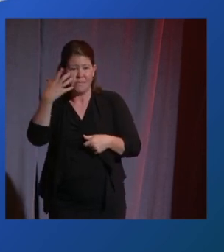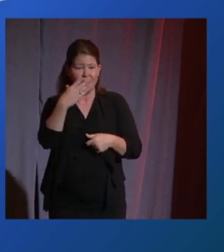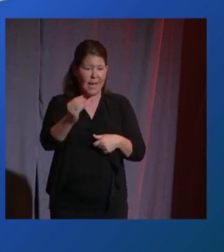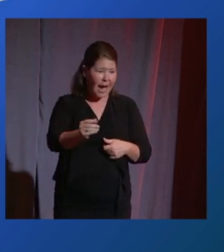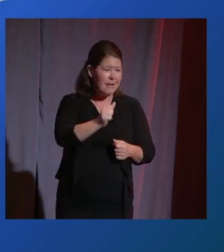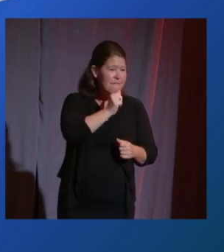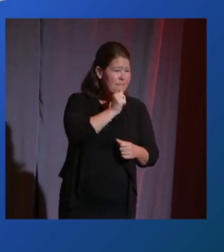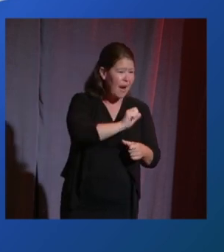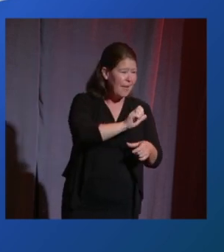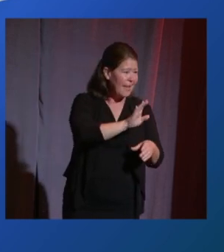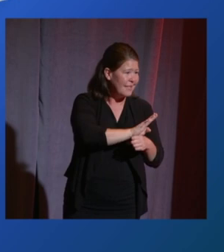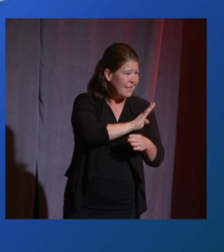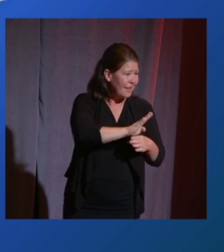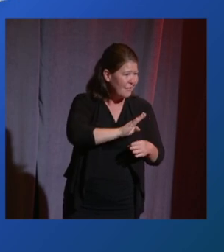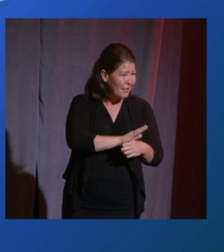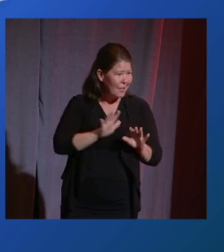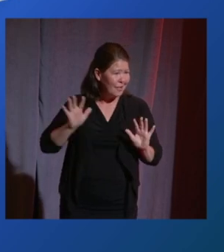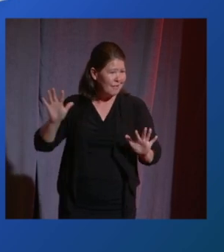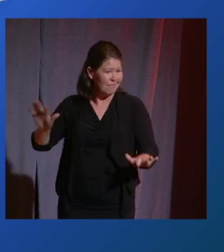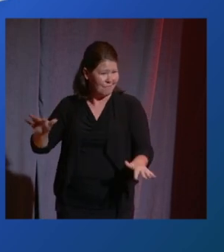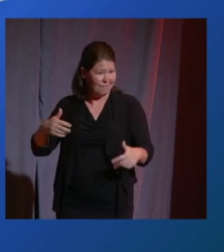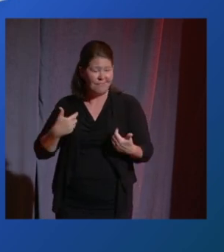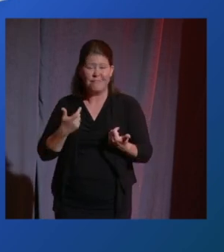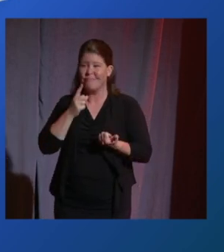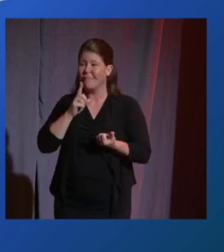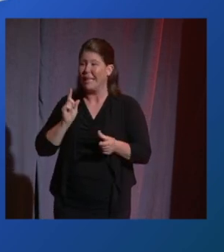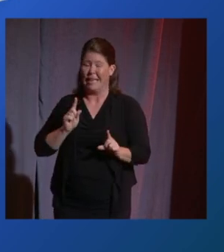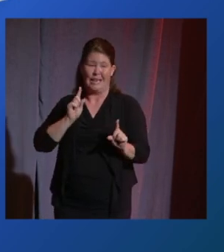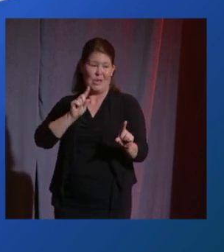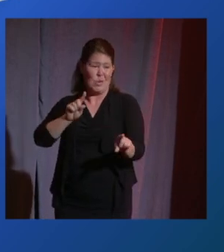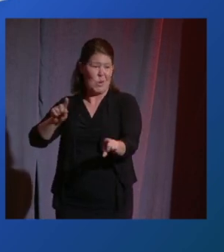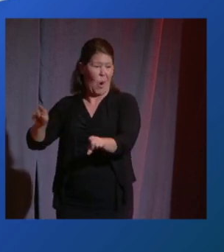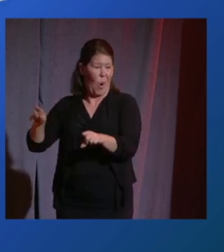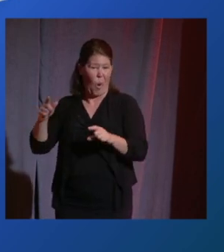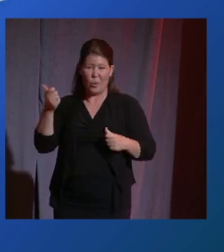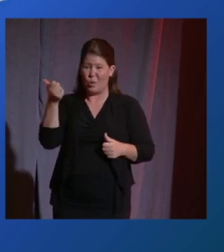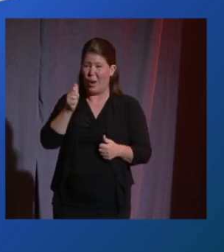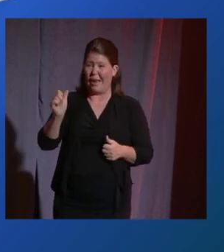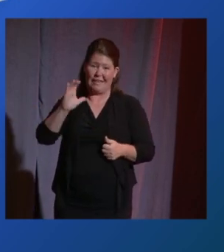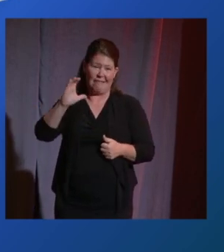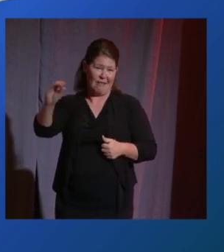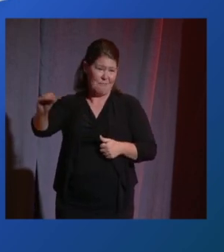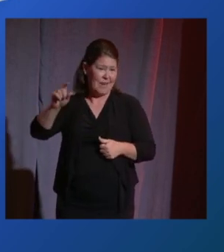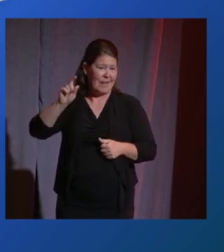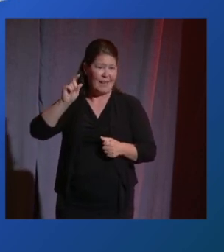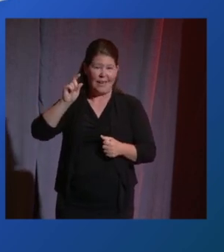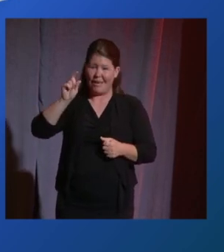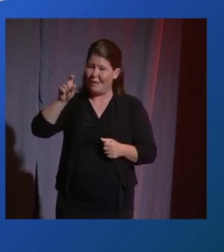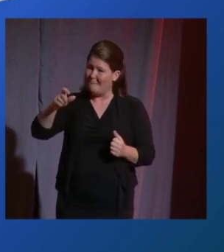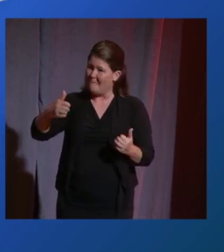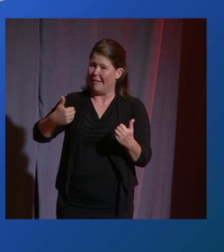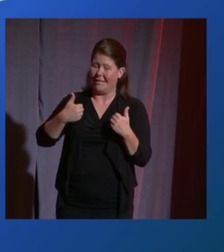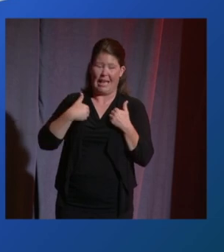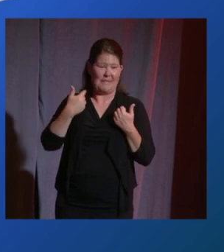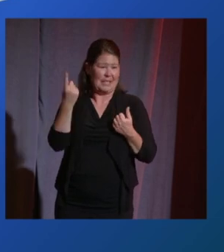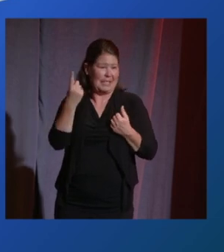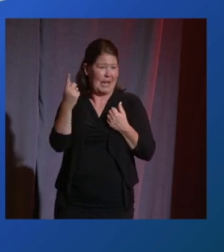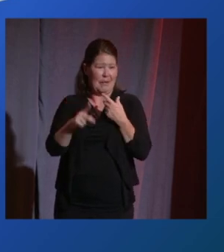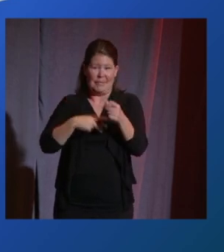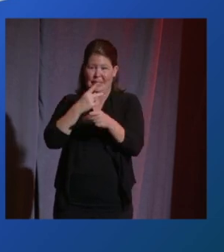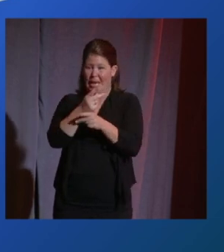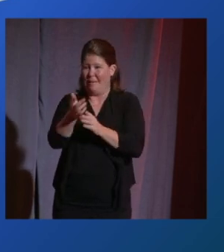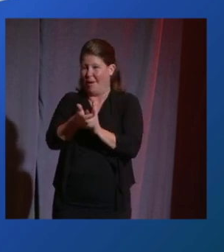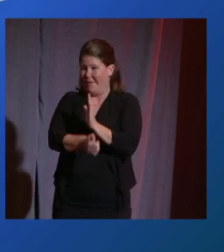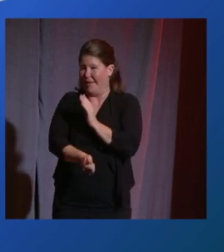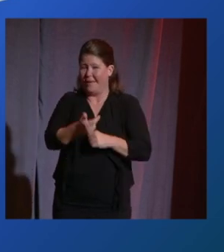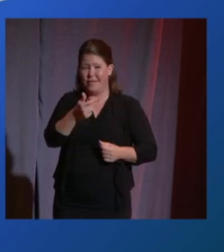without them seeking after some type of GIS skill ability to be able to understand the Earth